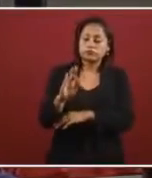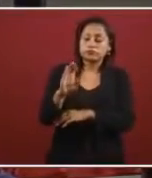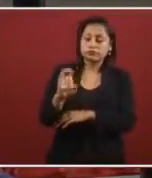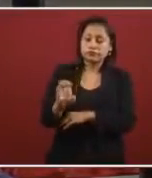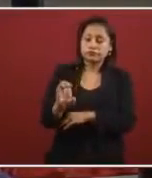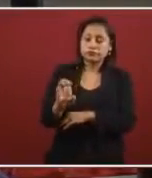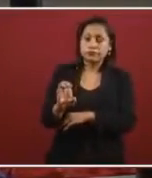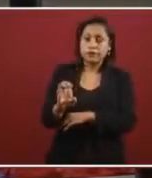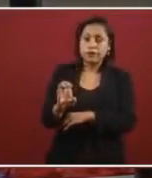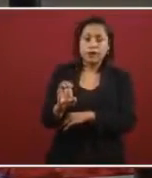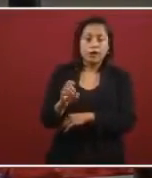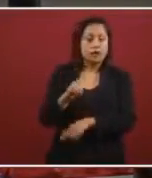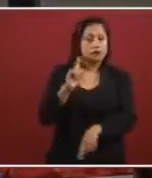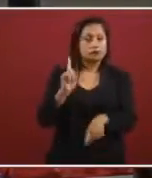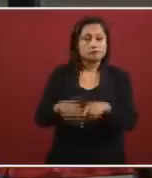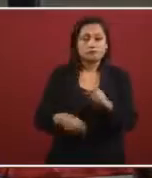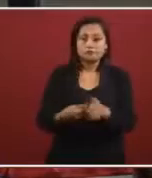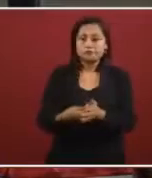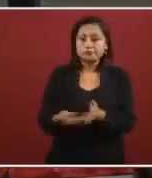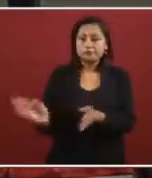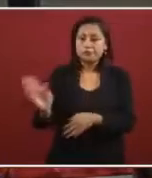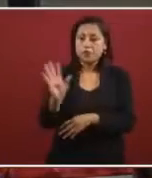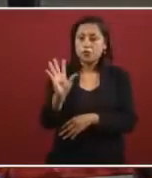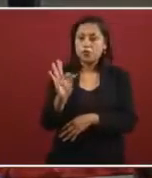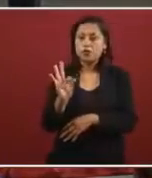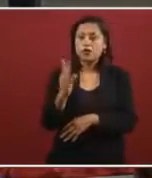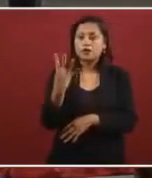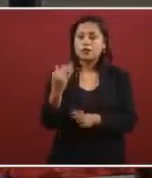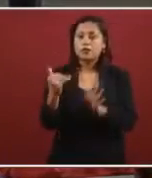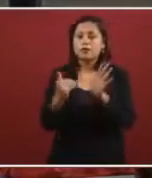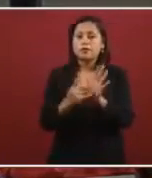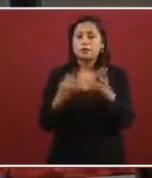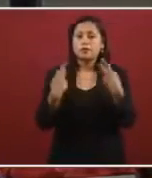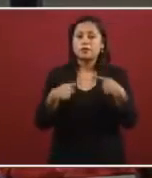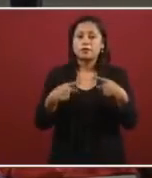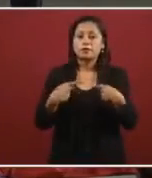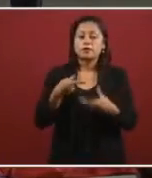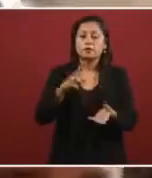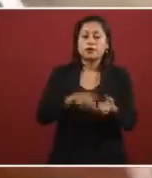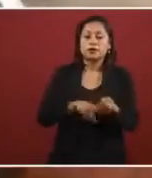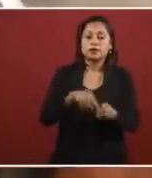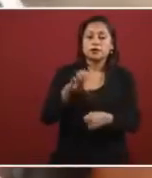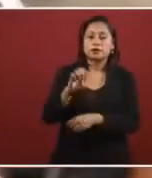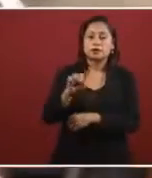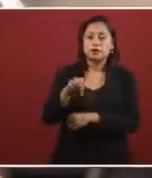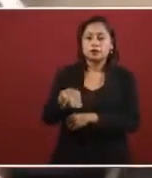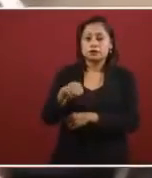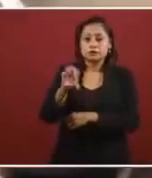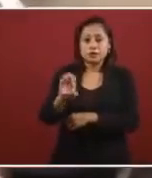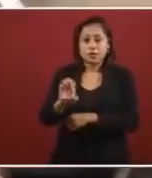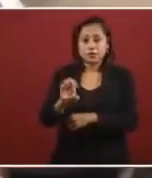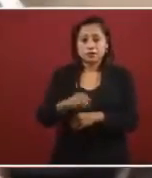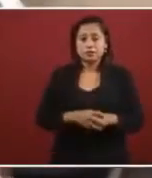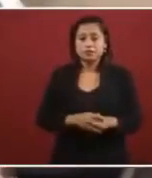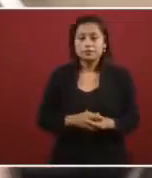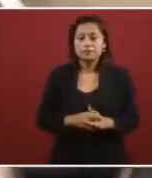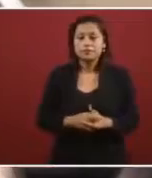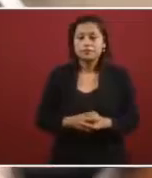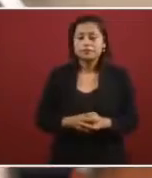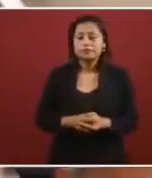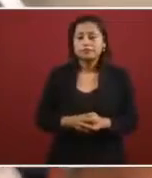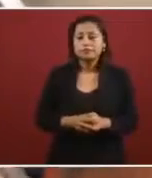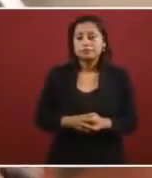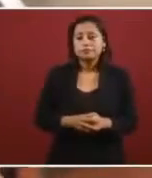light con un despido de with, 44,000 they let go trabajadores del SME. 44,000 Como workers. resultado As a result